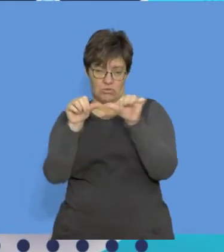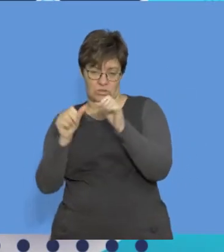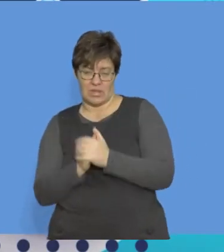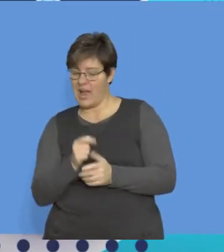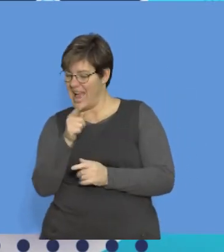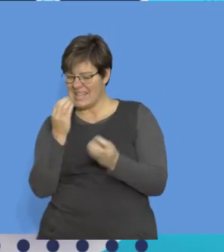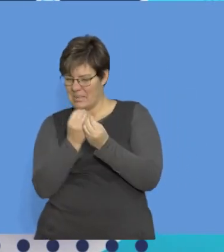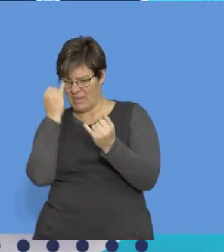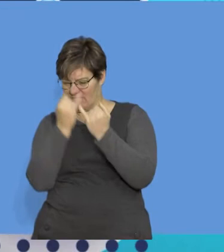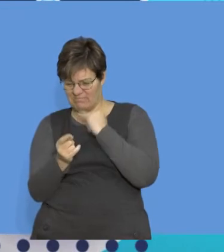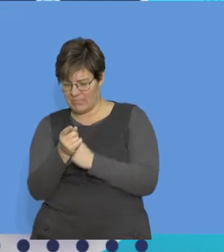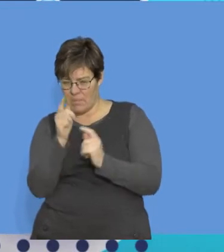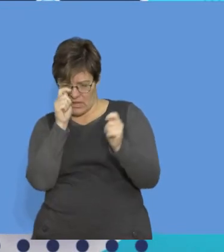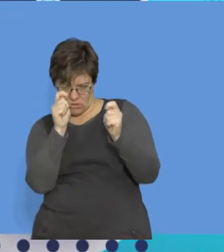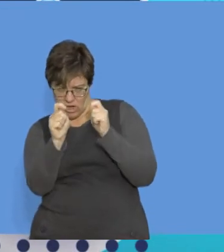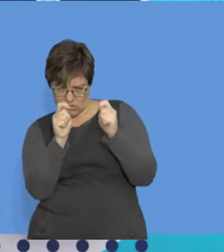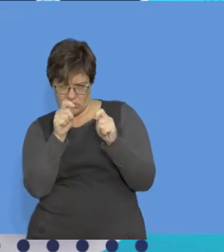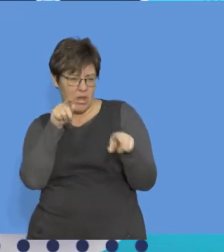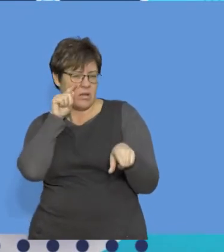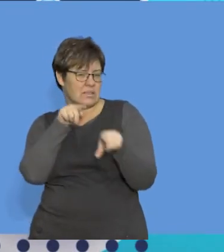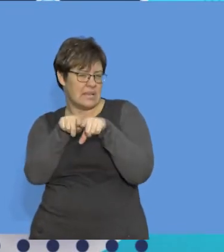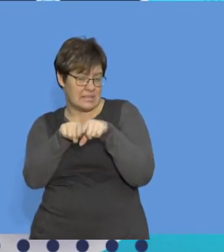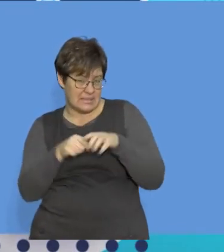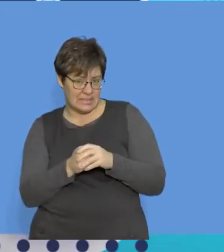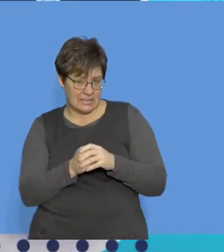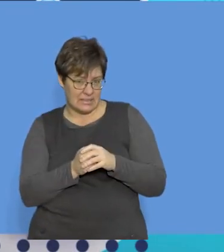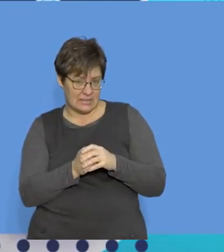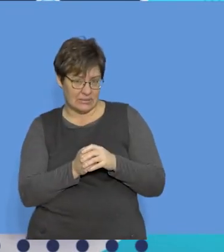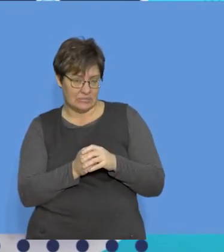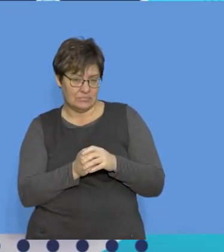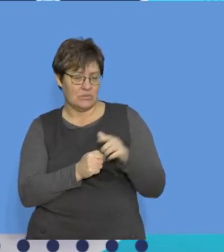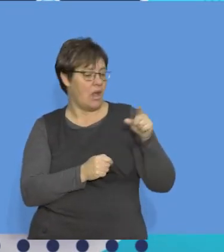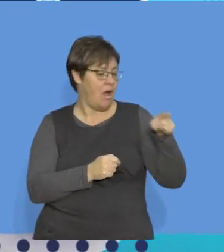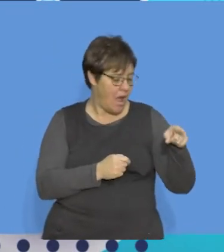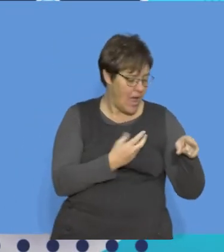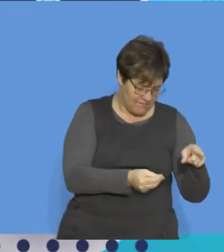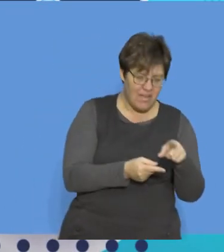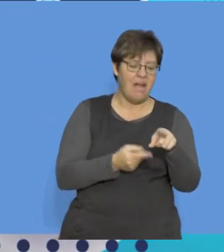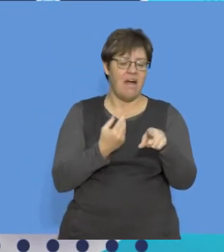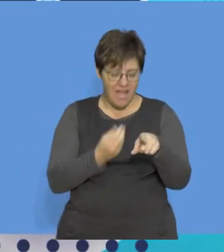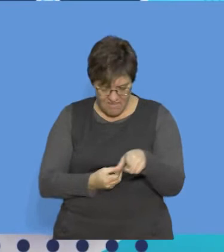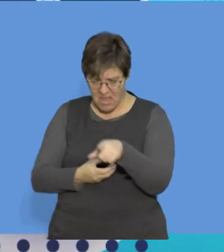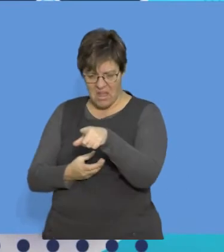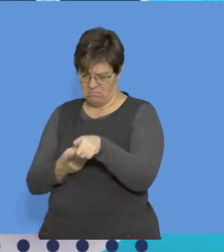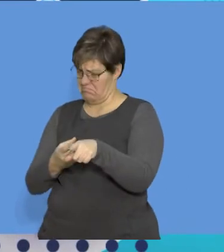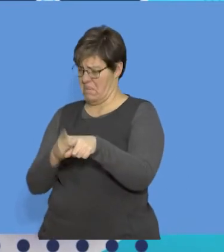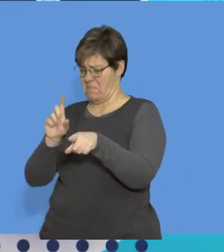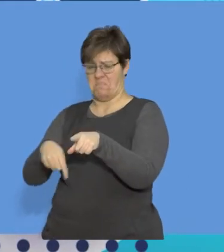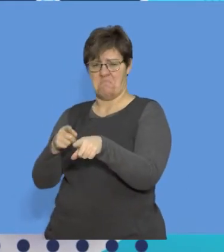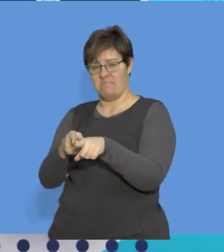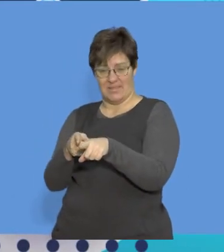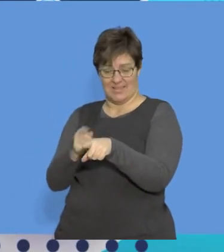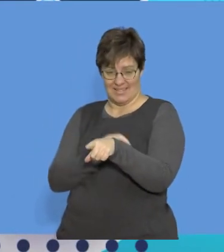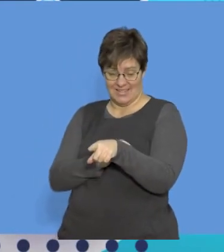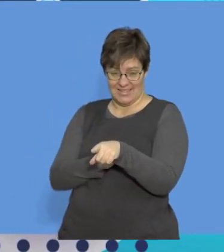it, not really refine it, you test it, right? By checking different conditions of the very same conjuncture that